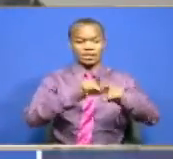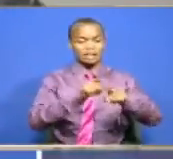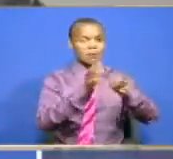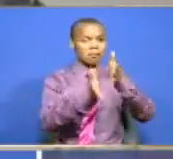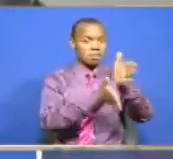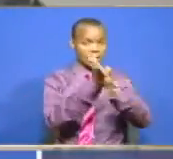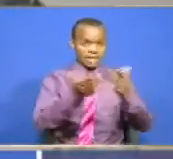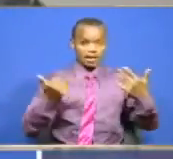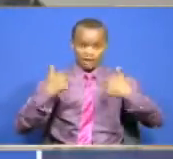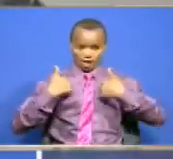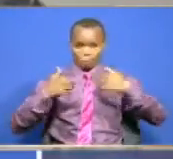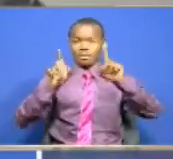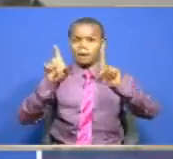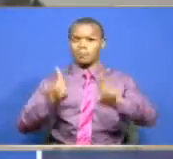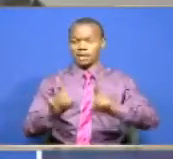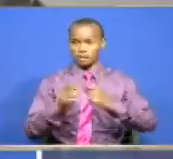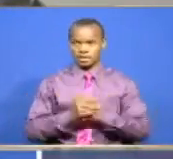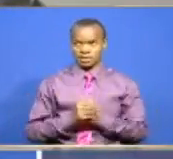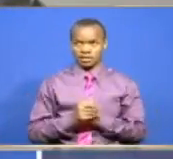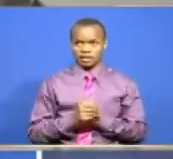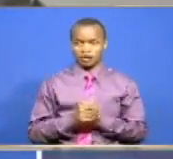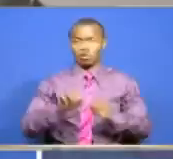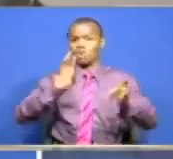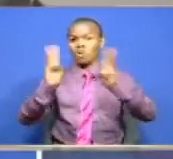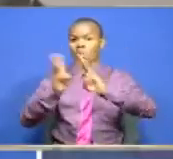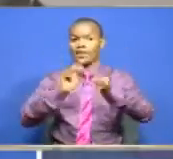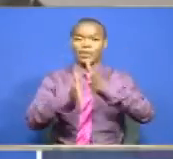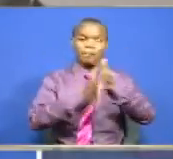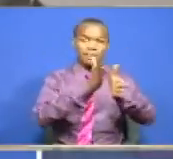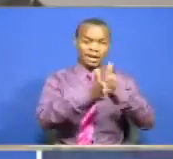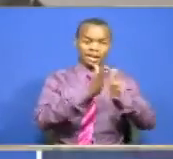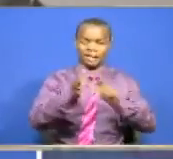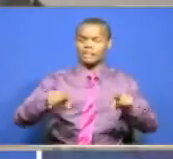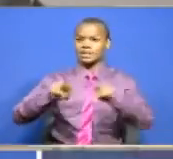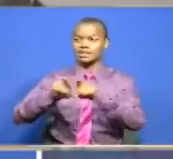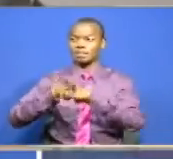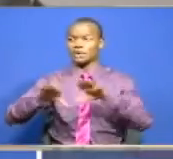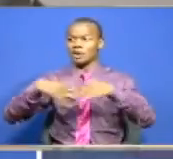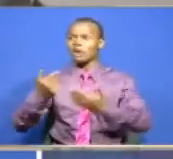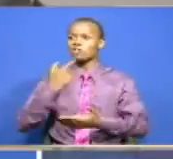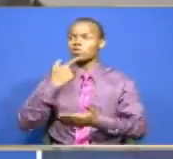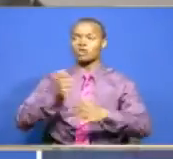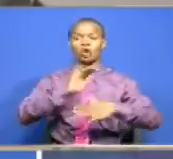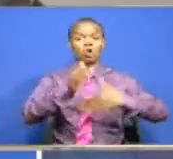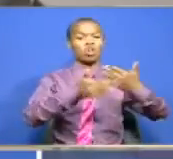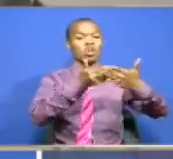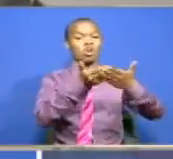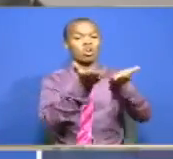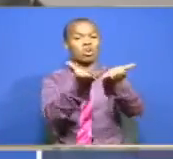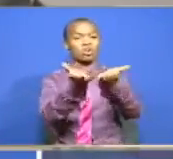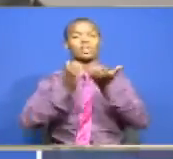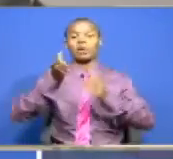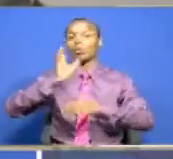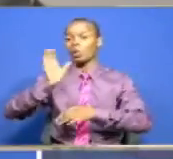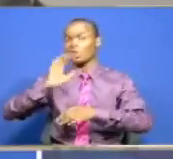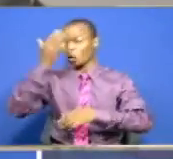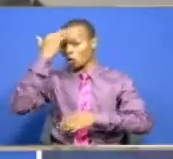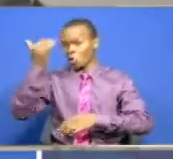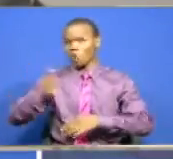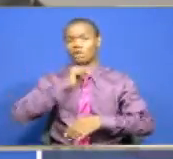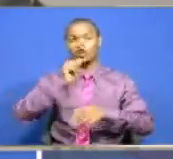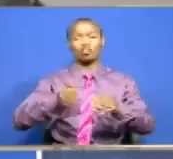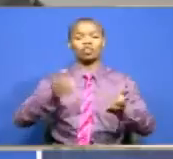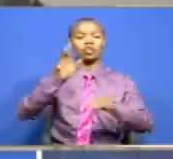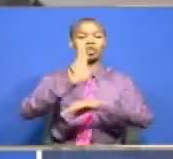it, ecological planning as well. But as I say, we all need water, so why not recycle it? Why not reuse it?